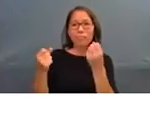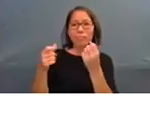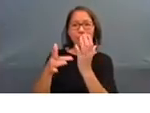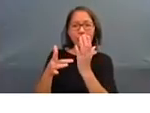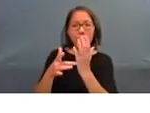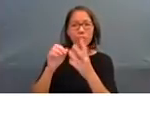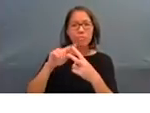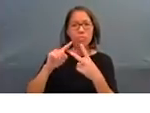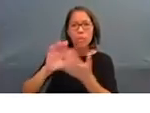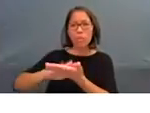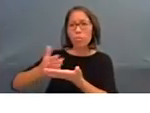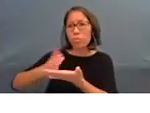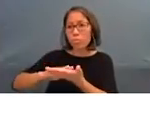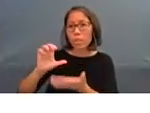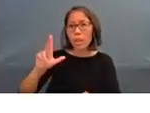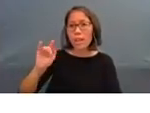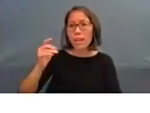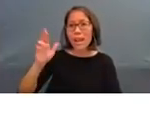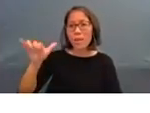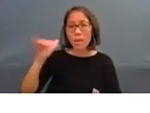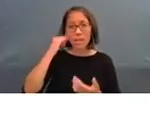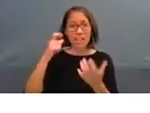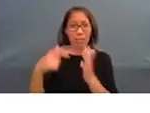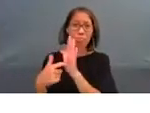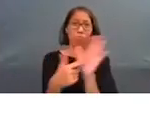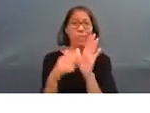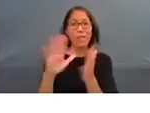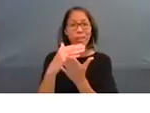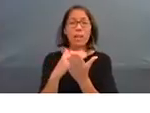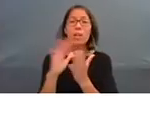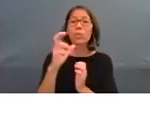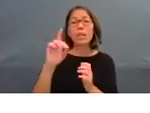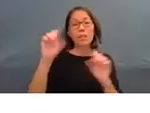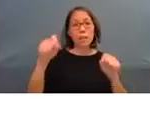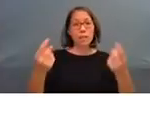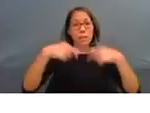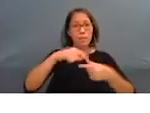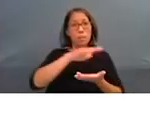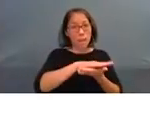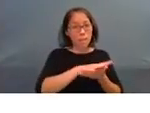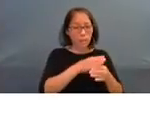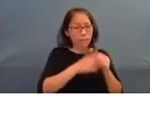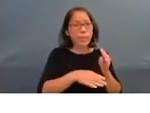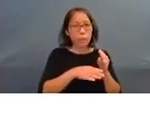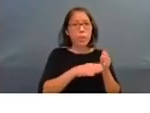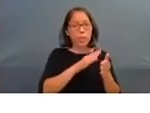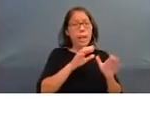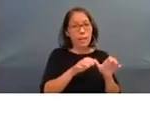the culinary, where they need to do demonstration lessons, your child will be able to come to the campus to complete those